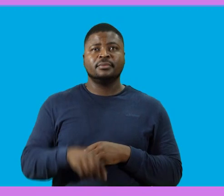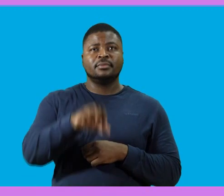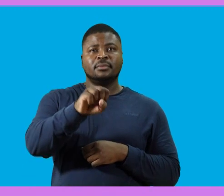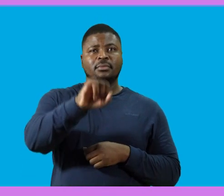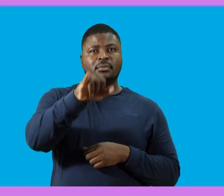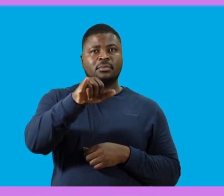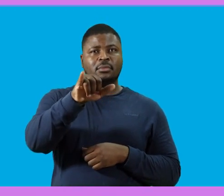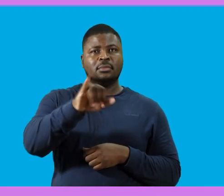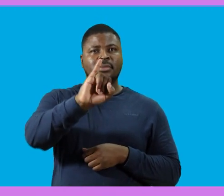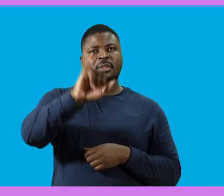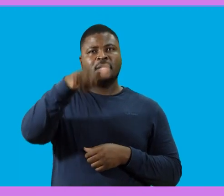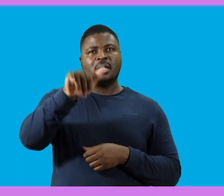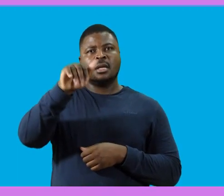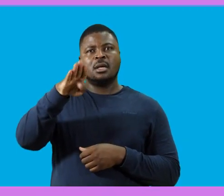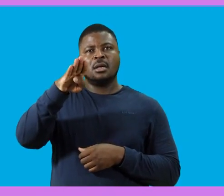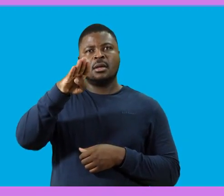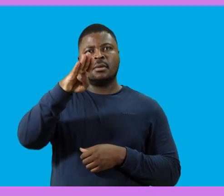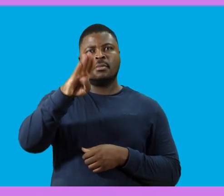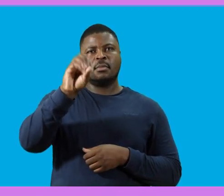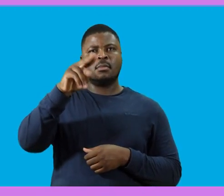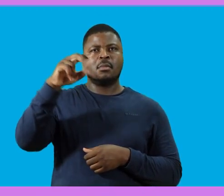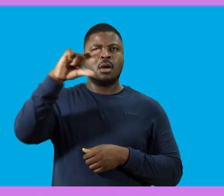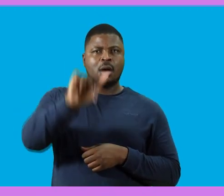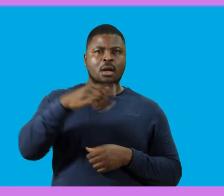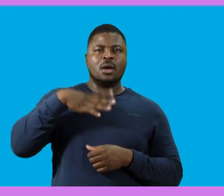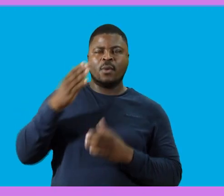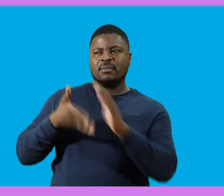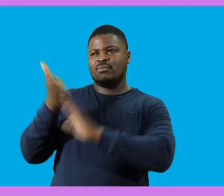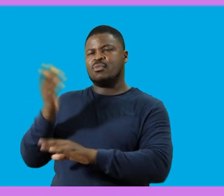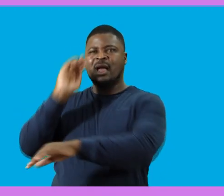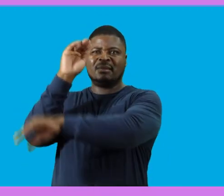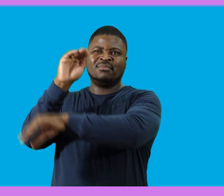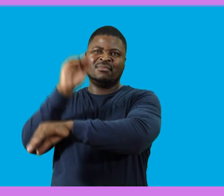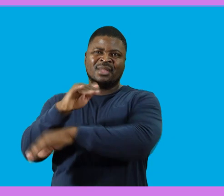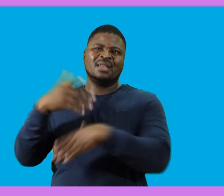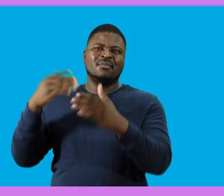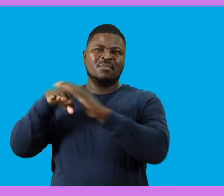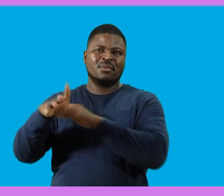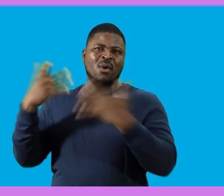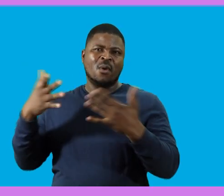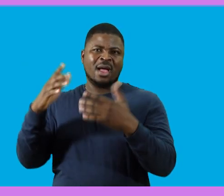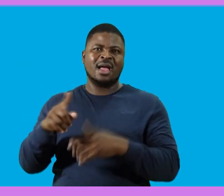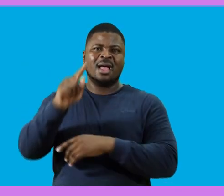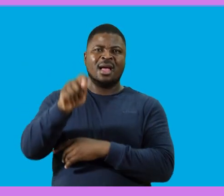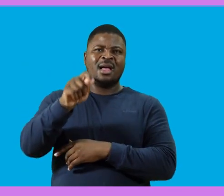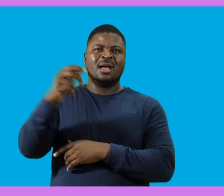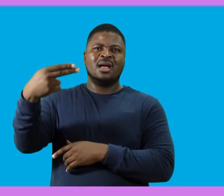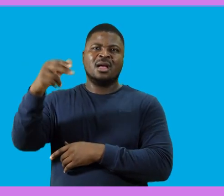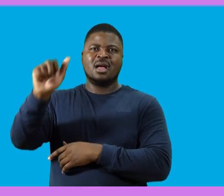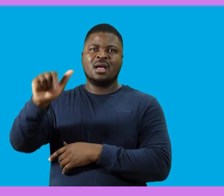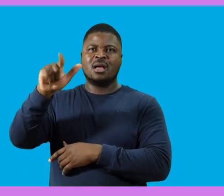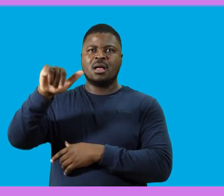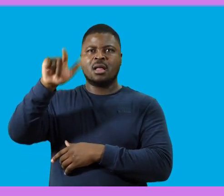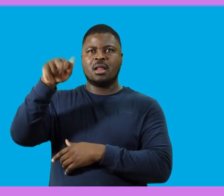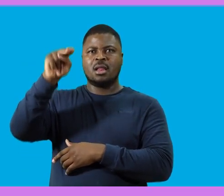Siyabonga wants to go overseas next year. She plans to travel through Thailand with a bus tour, which currently